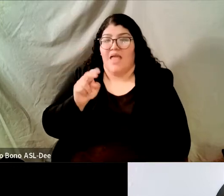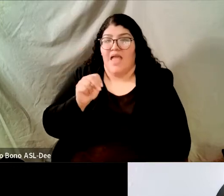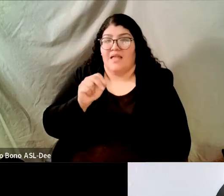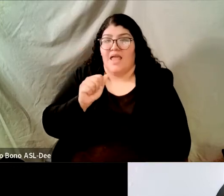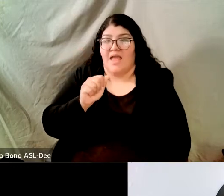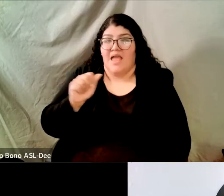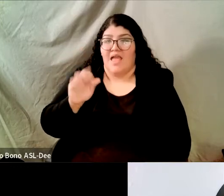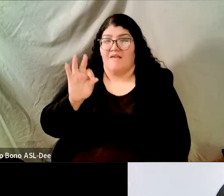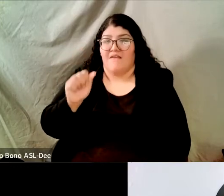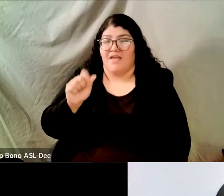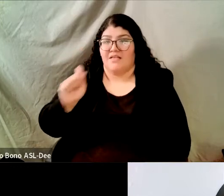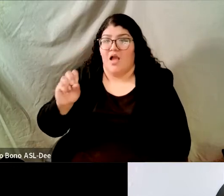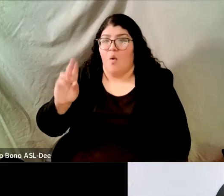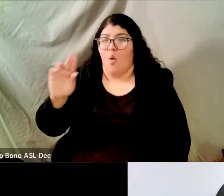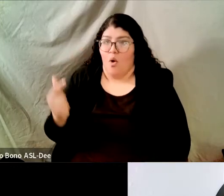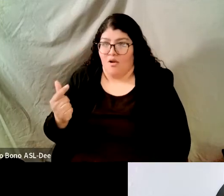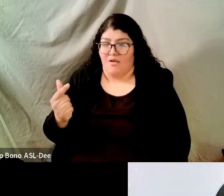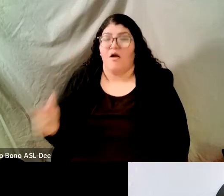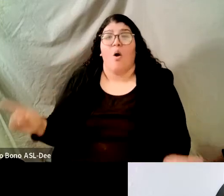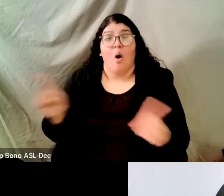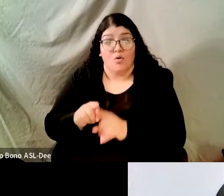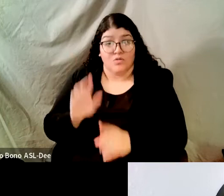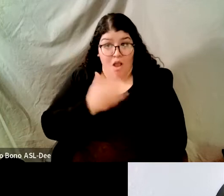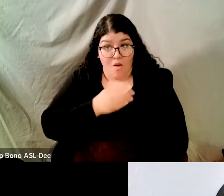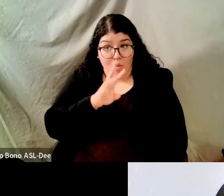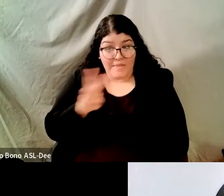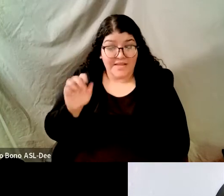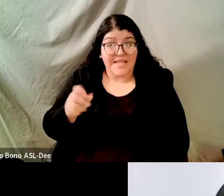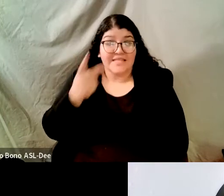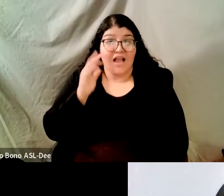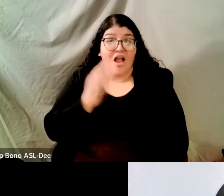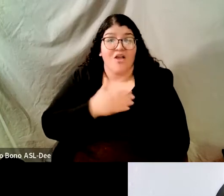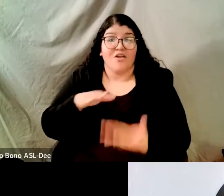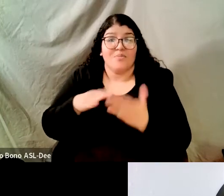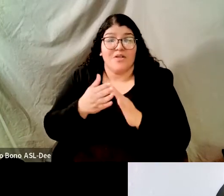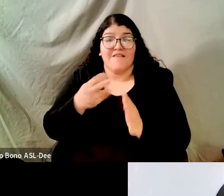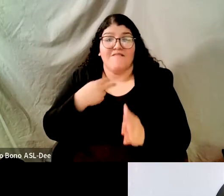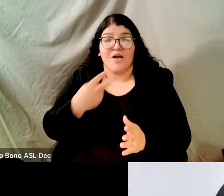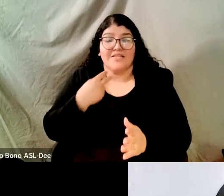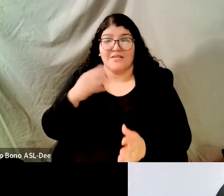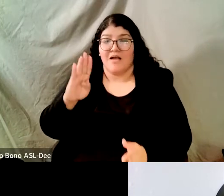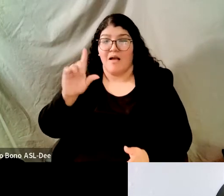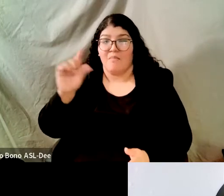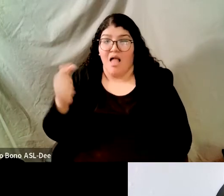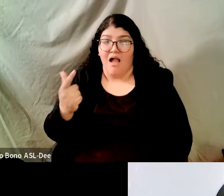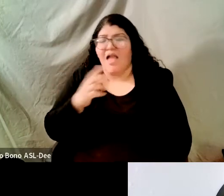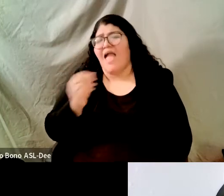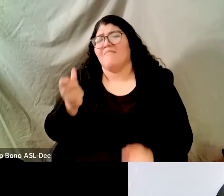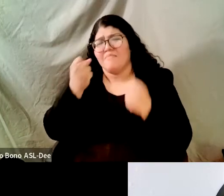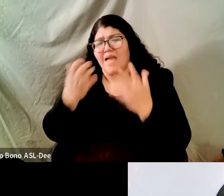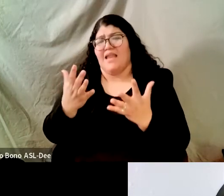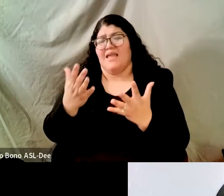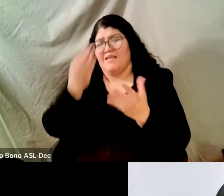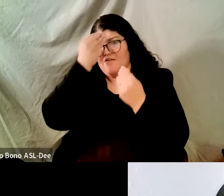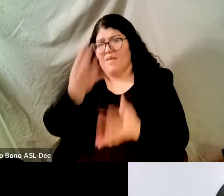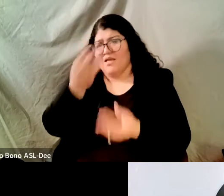NAAFA.org. And you can also see on our website our Community Voices blog and numerous other pieces of